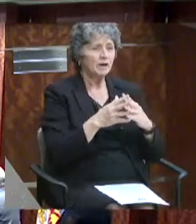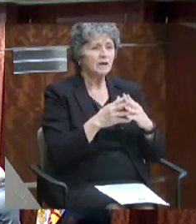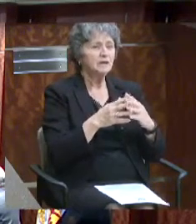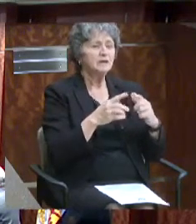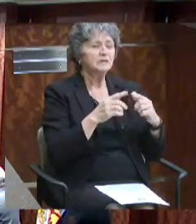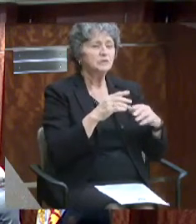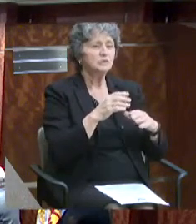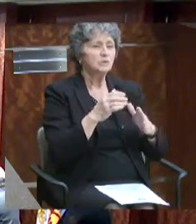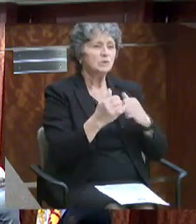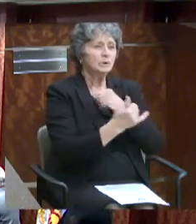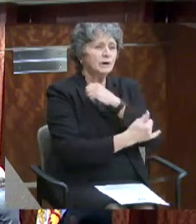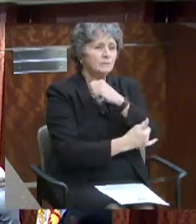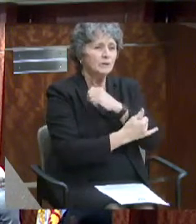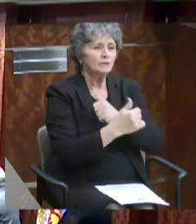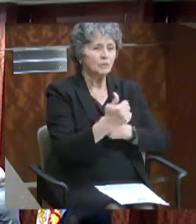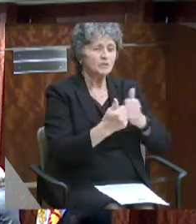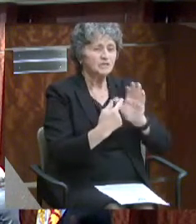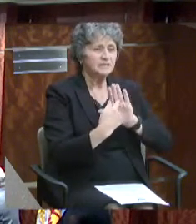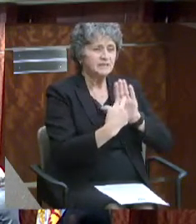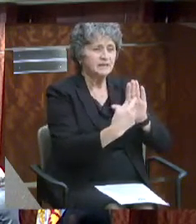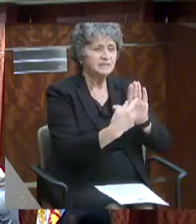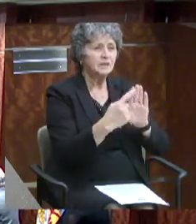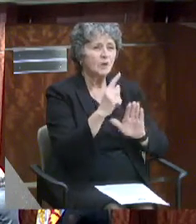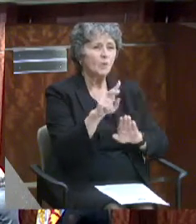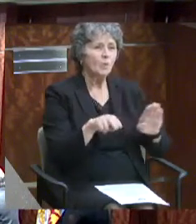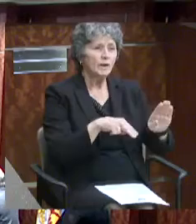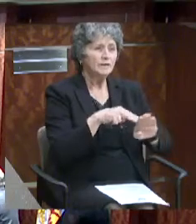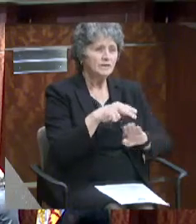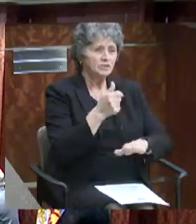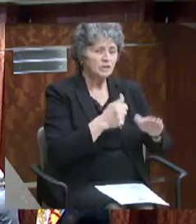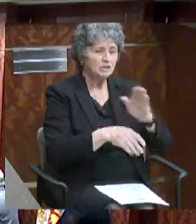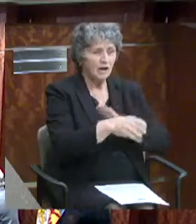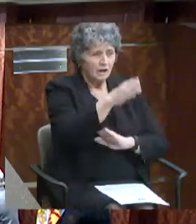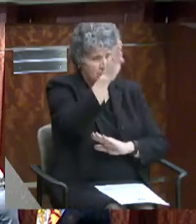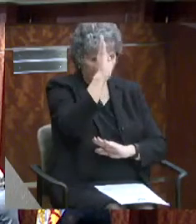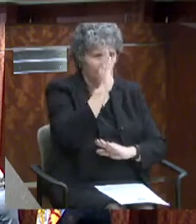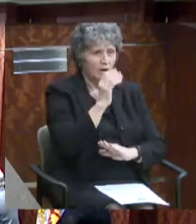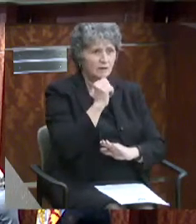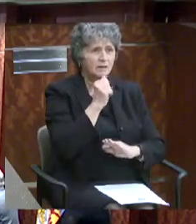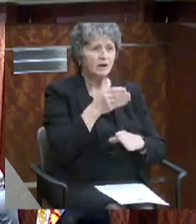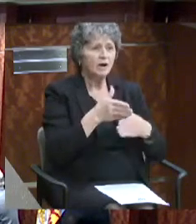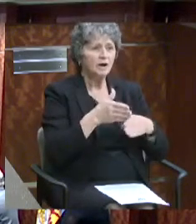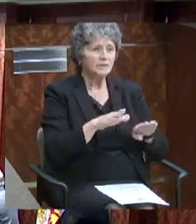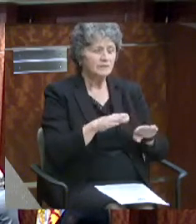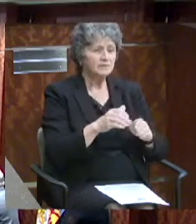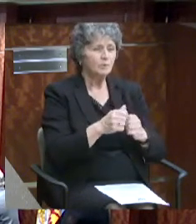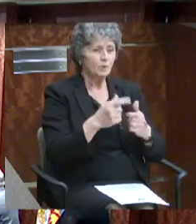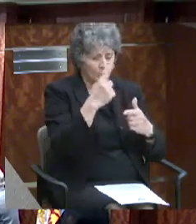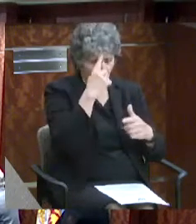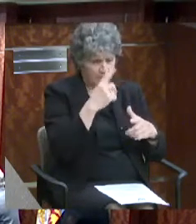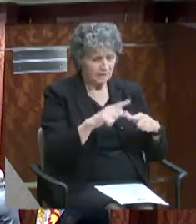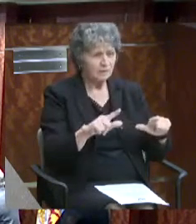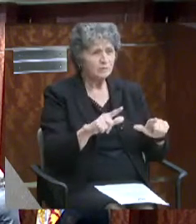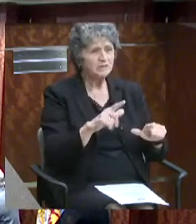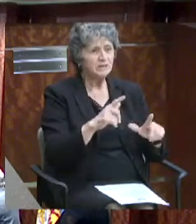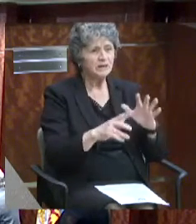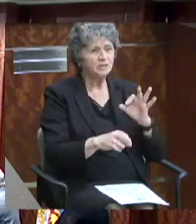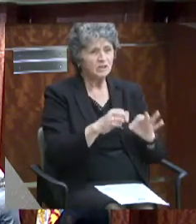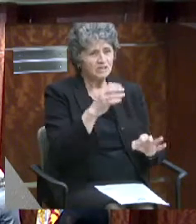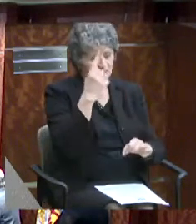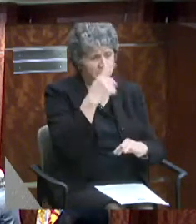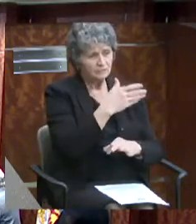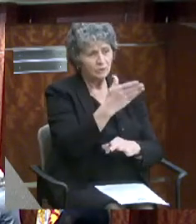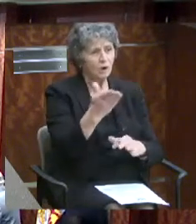America and to the republic for which it stands, one nation, under God, indivisible, with liberty